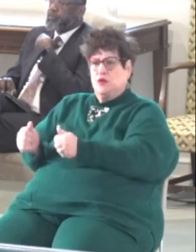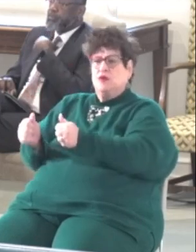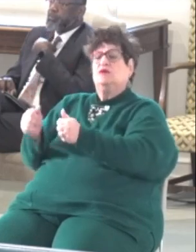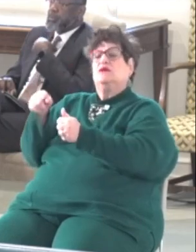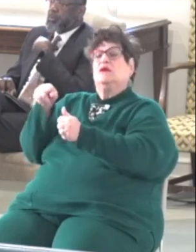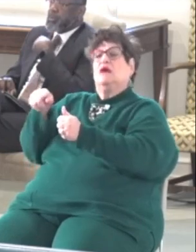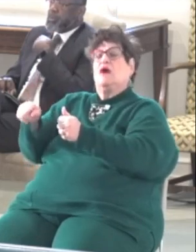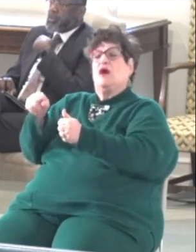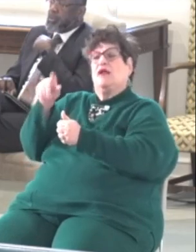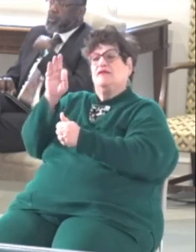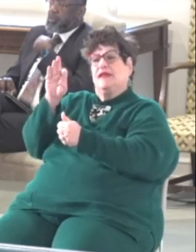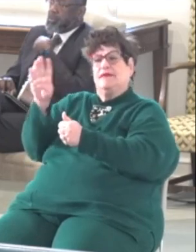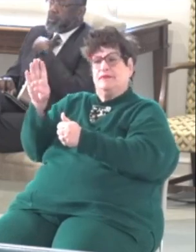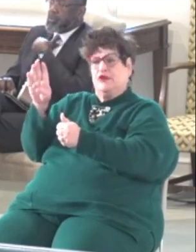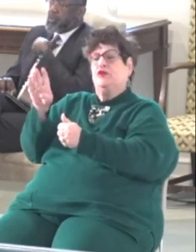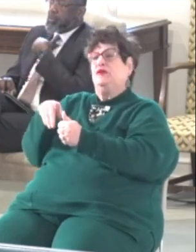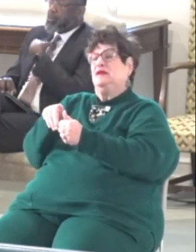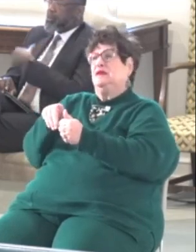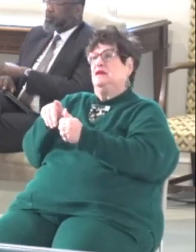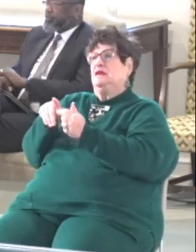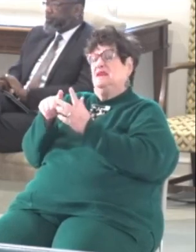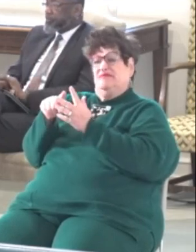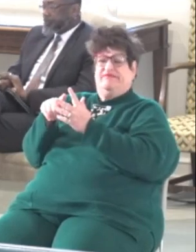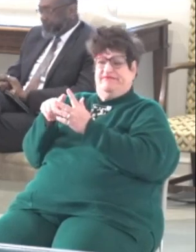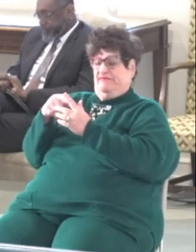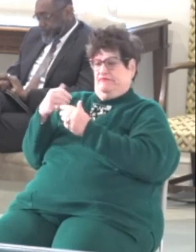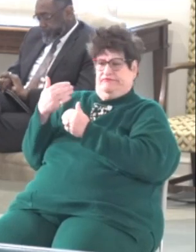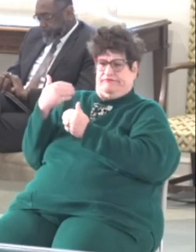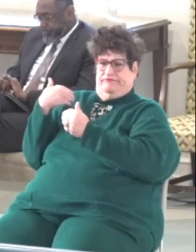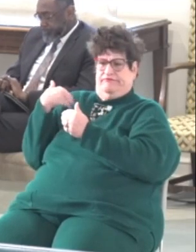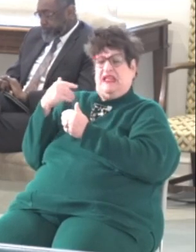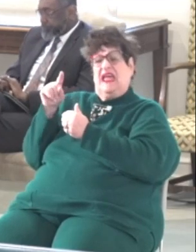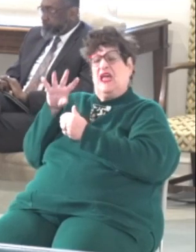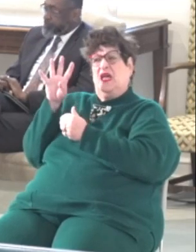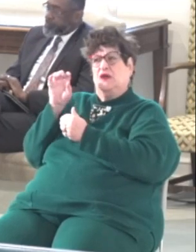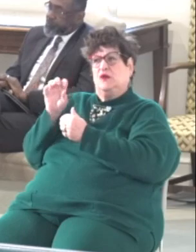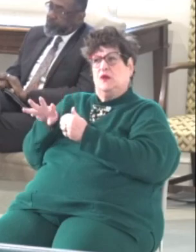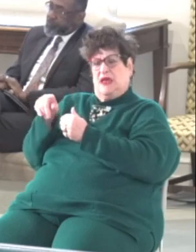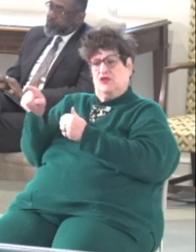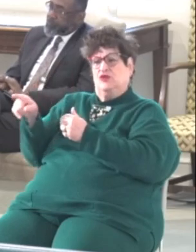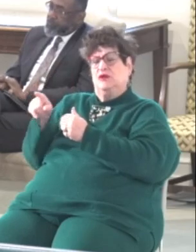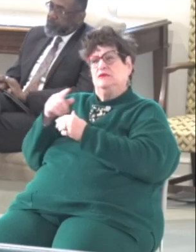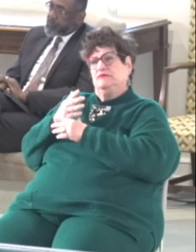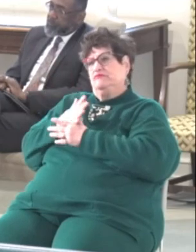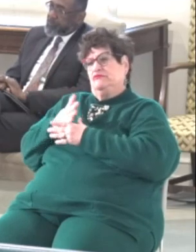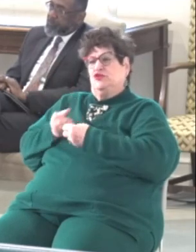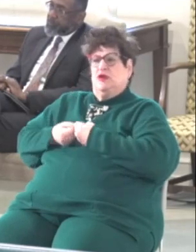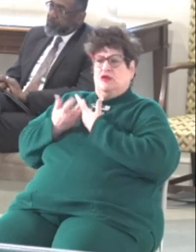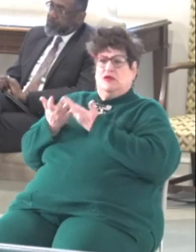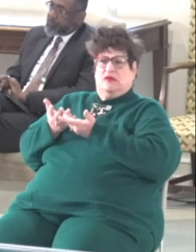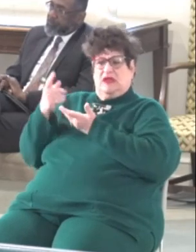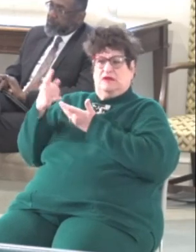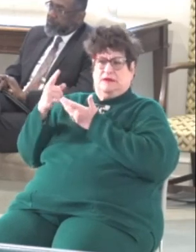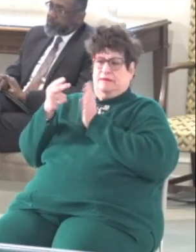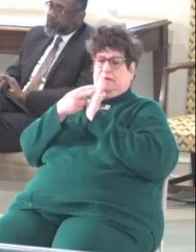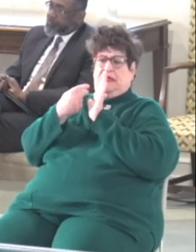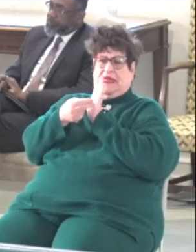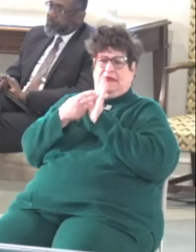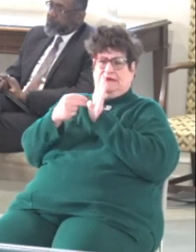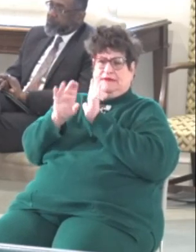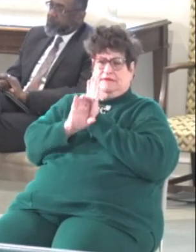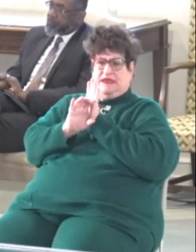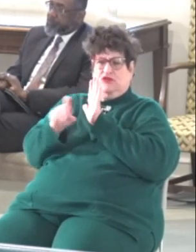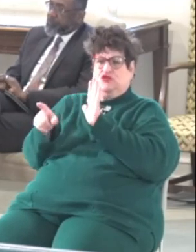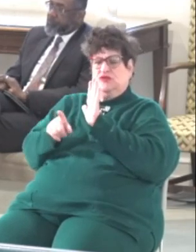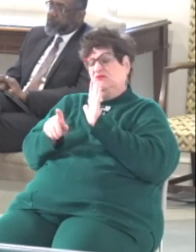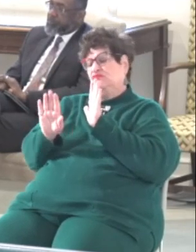post recently, in the beginning of the month, he asked a question after sharing about a picture, a painting he has on